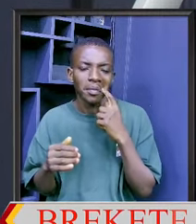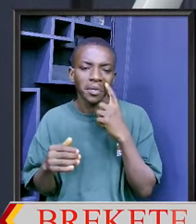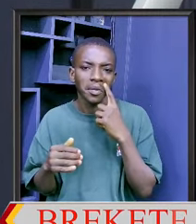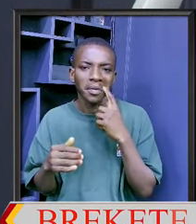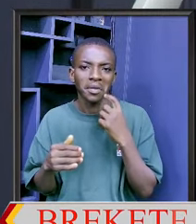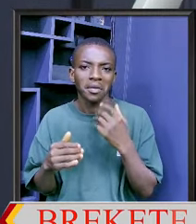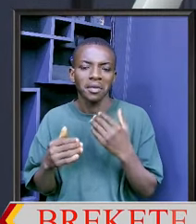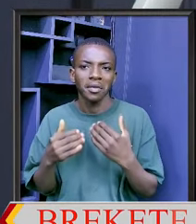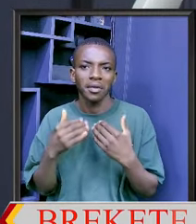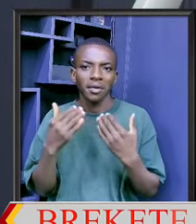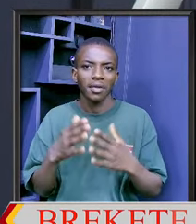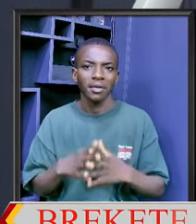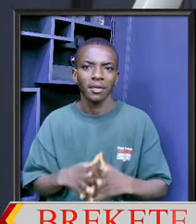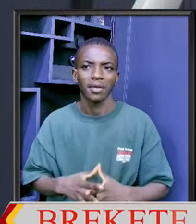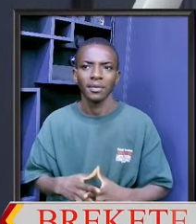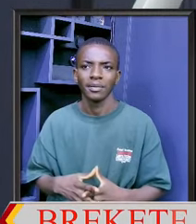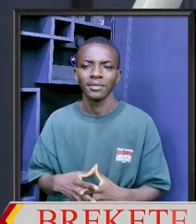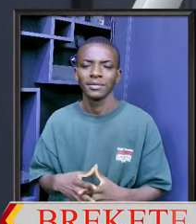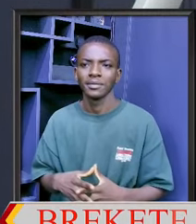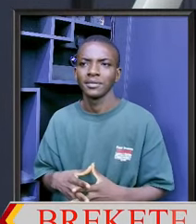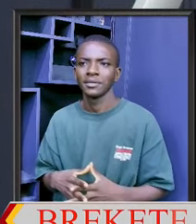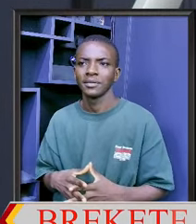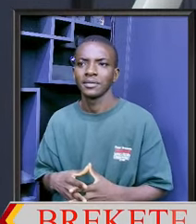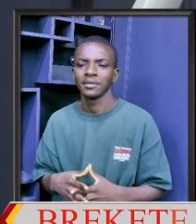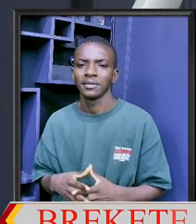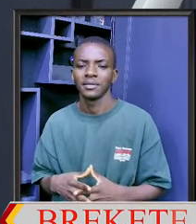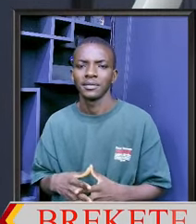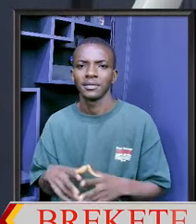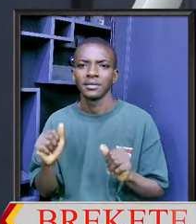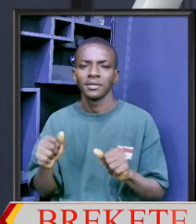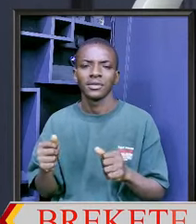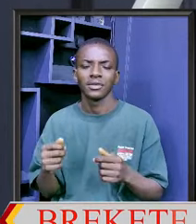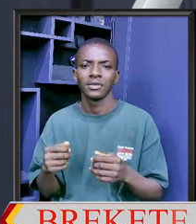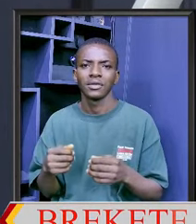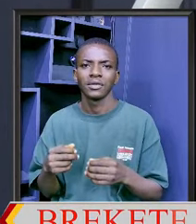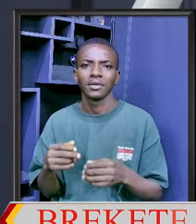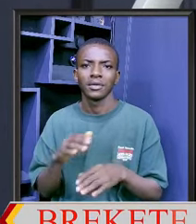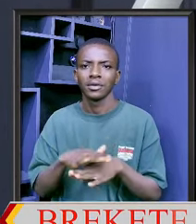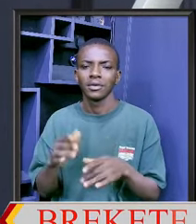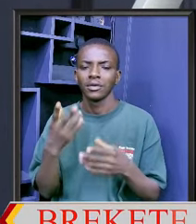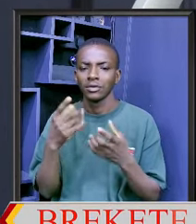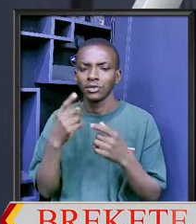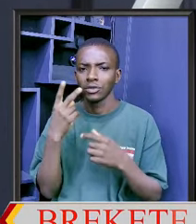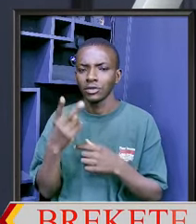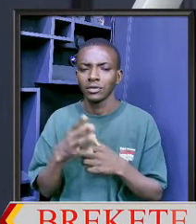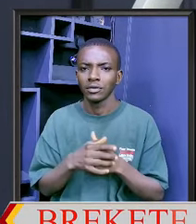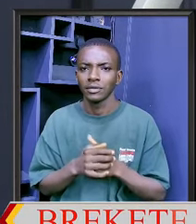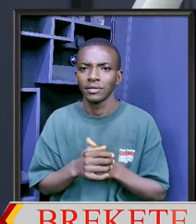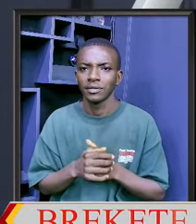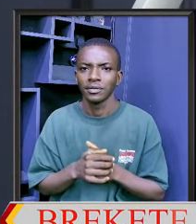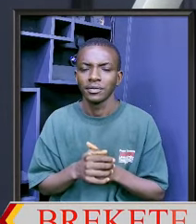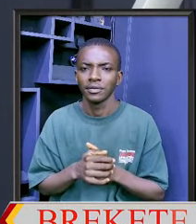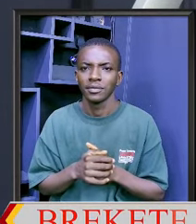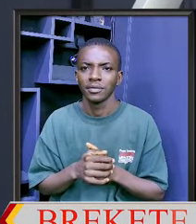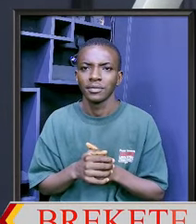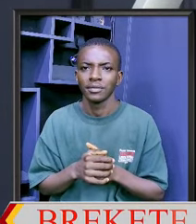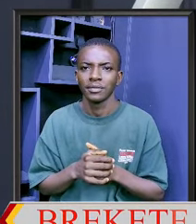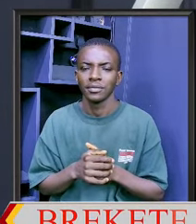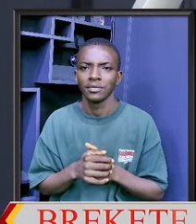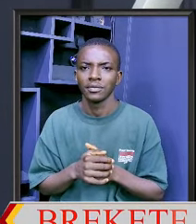Thank you. Okay, sorry, sir. Well, sir, can I come to your office, sir? I don't want to see you. Okay, sir. Yes,